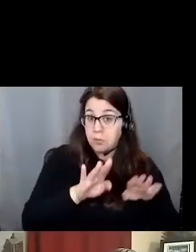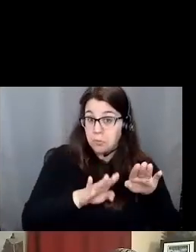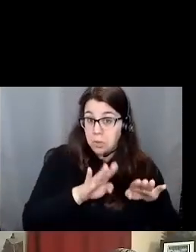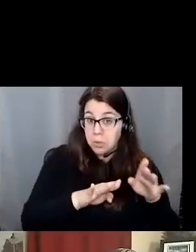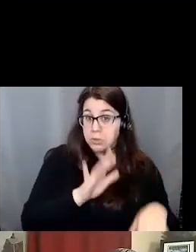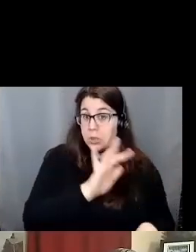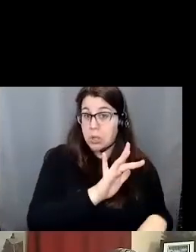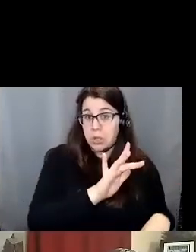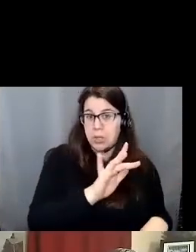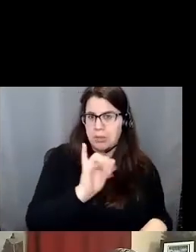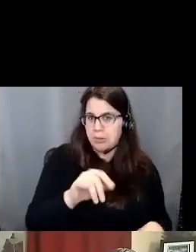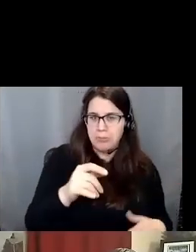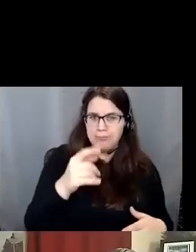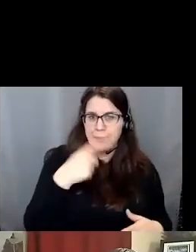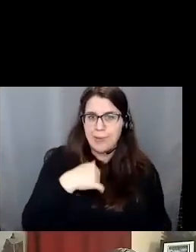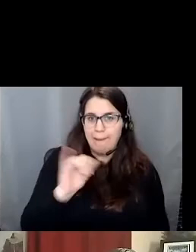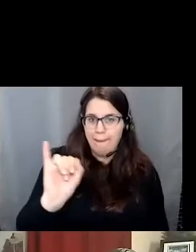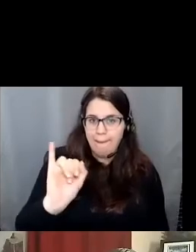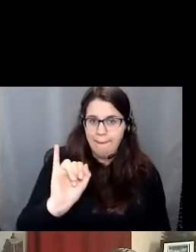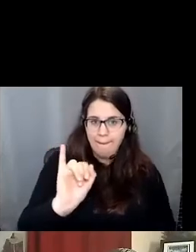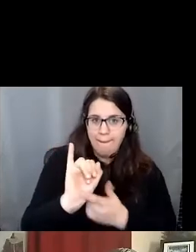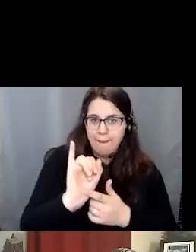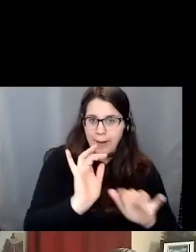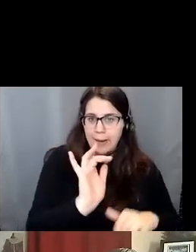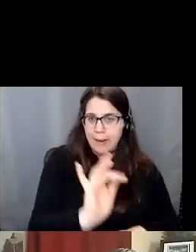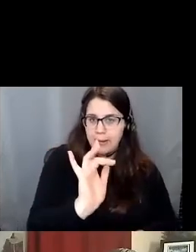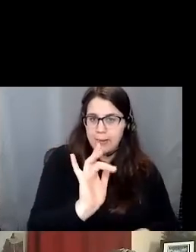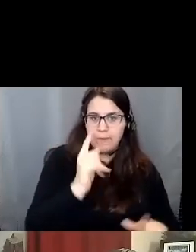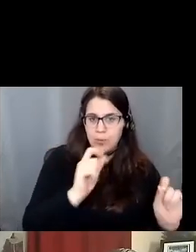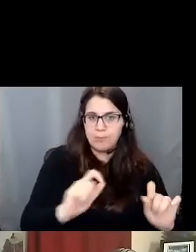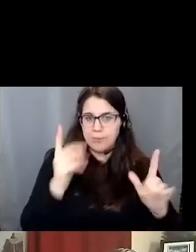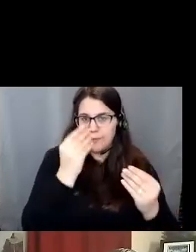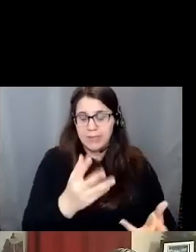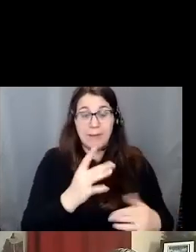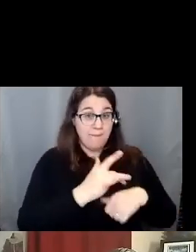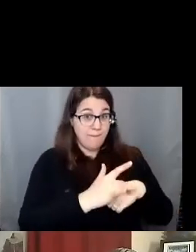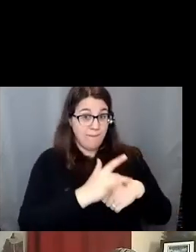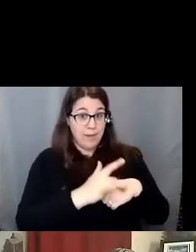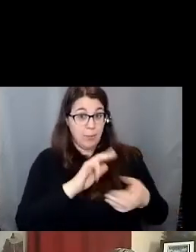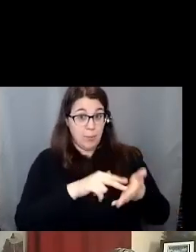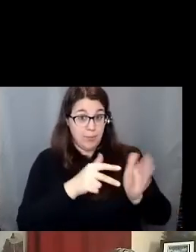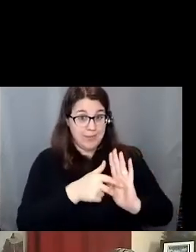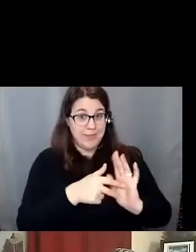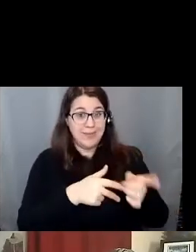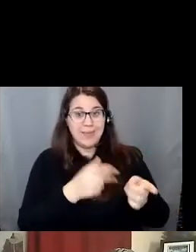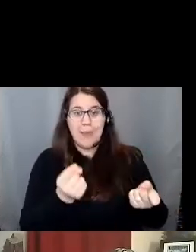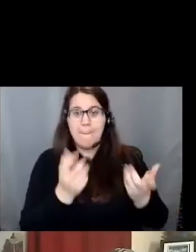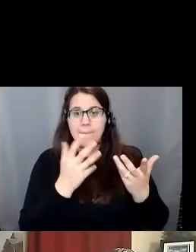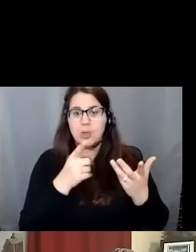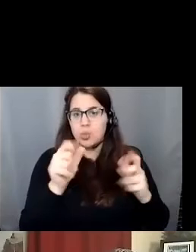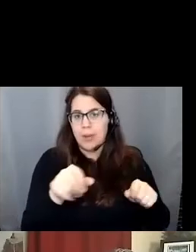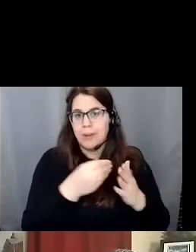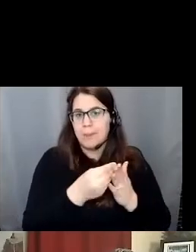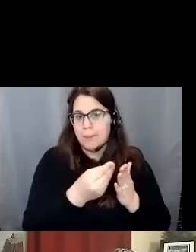clicked on this little information icon to pop up this box. For the available balance, this is the balance available to you